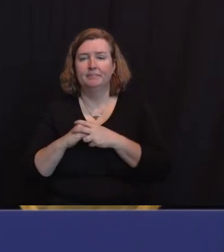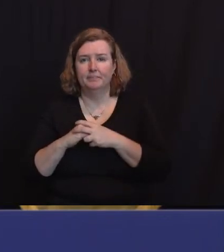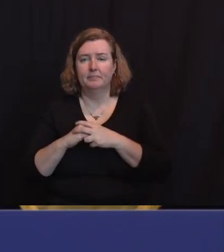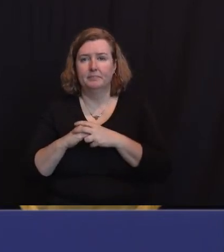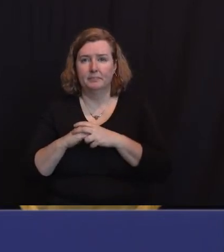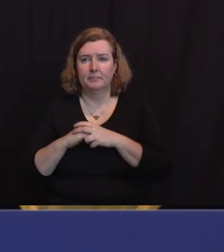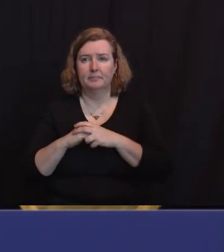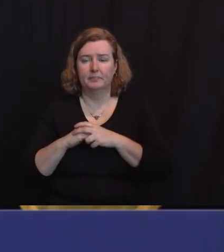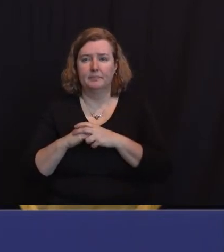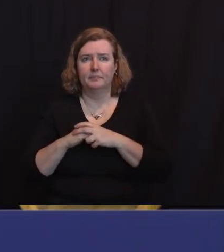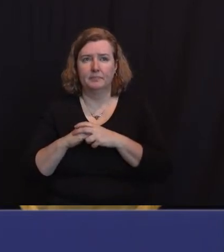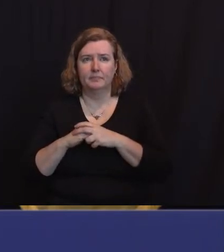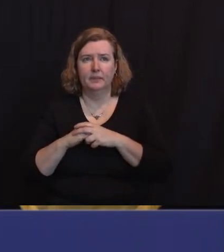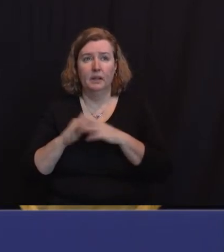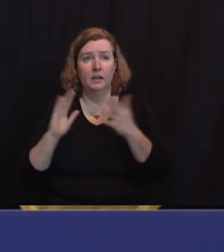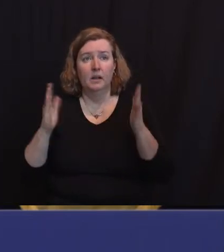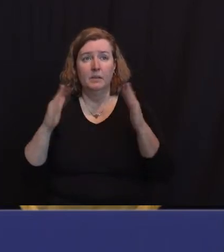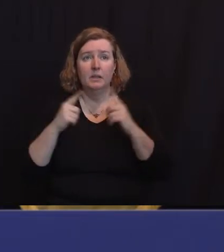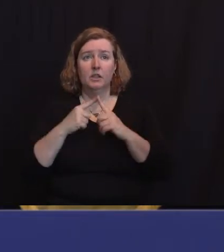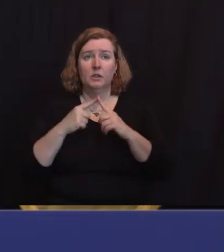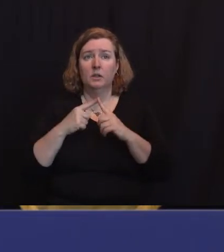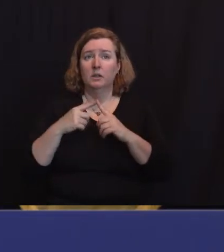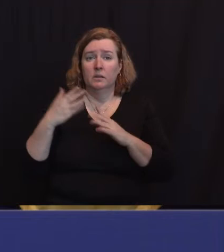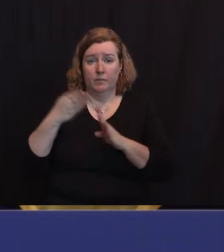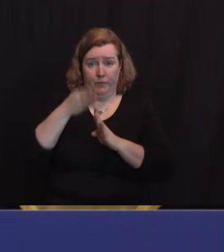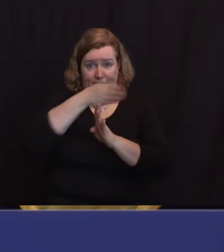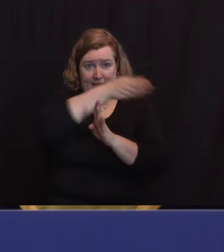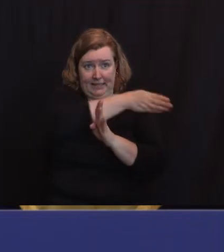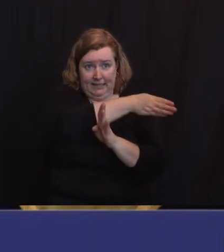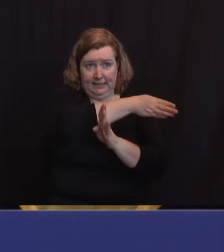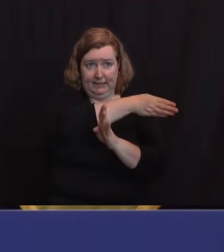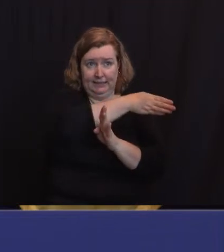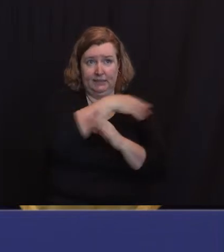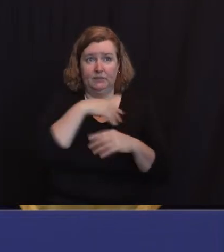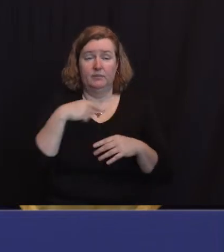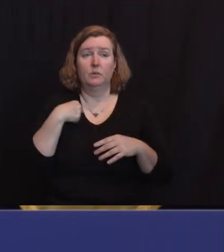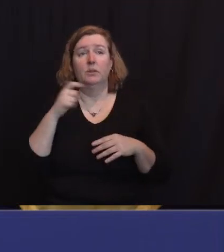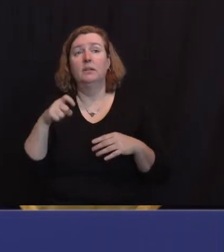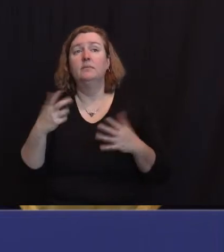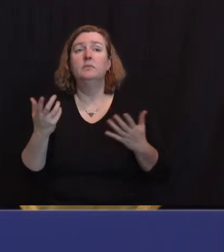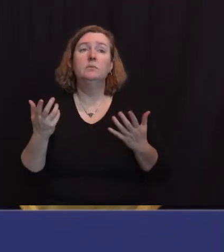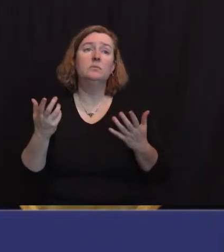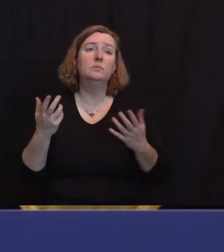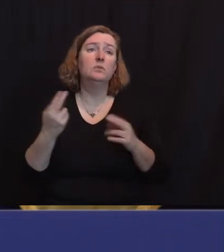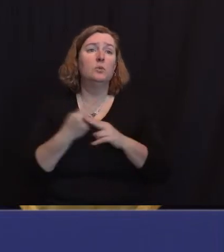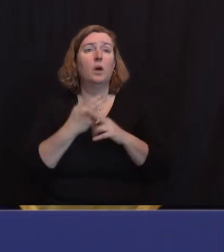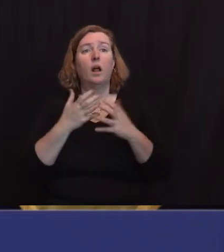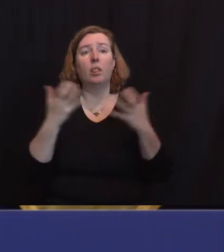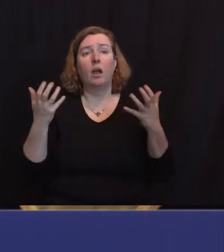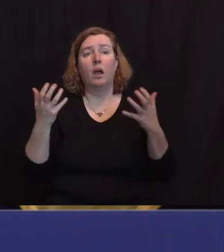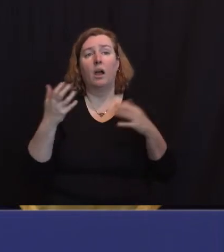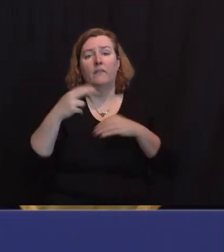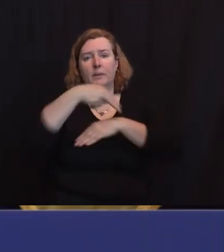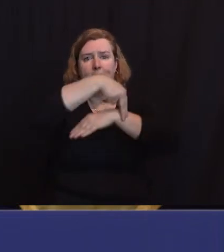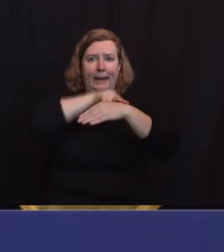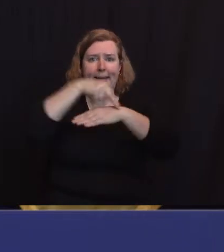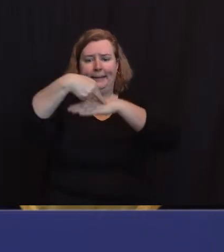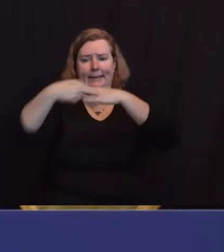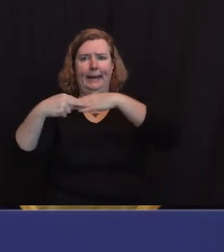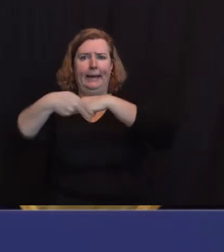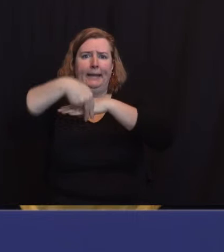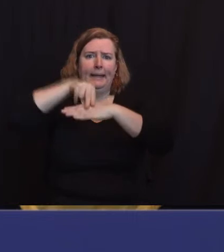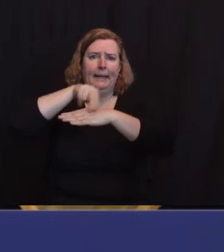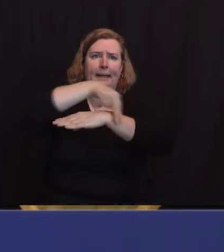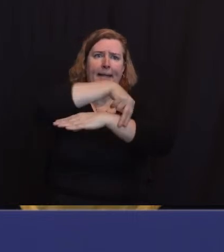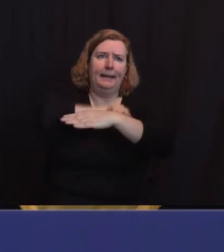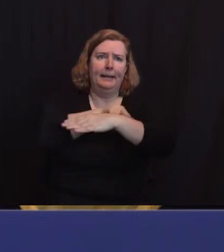to be done in this state, which is plug in a lot of holes with Band-Aids and barely make it to